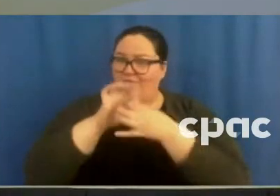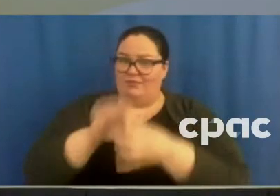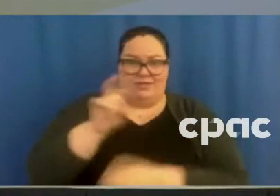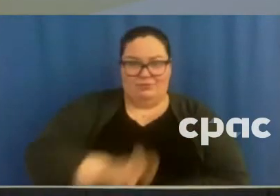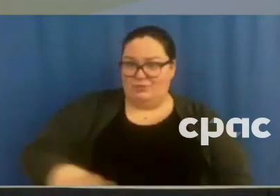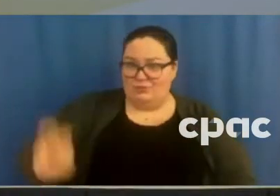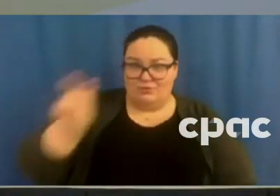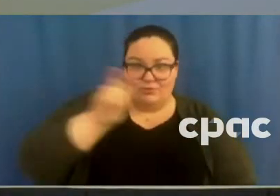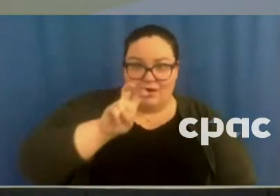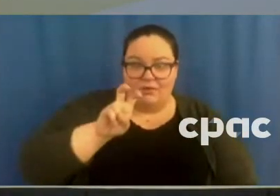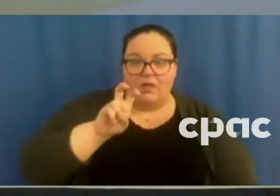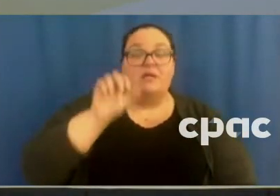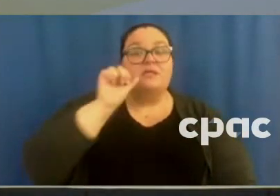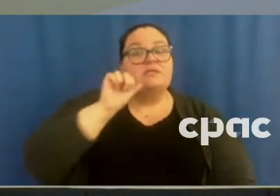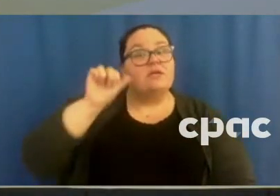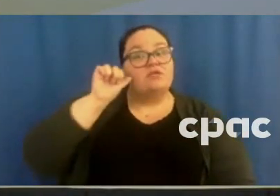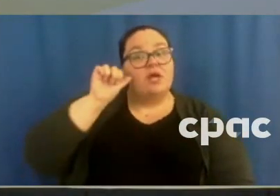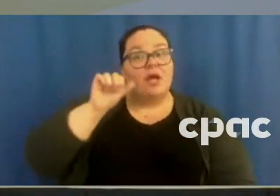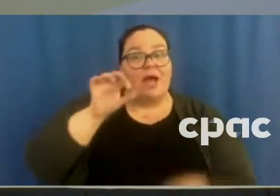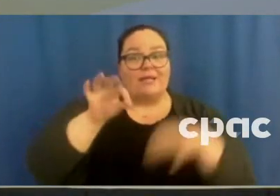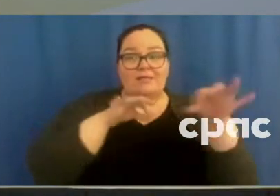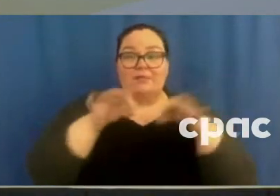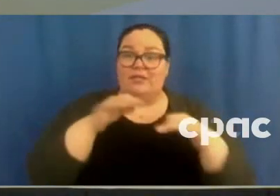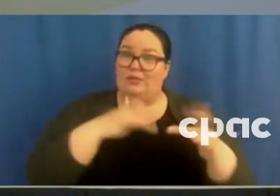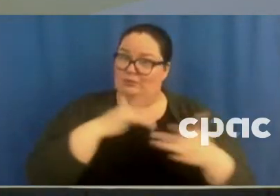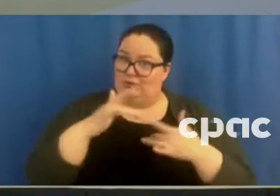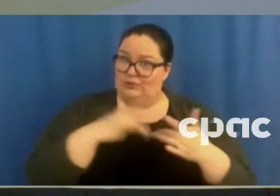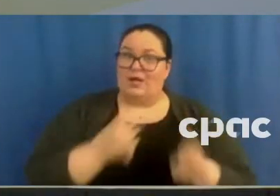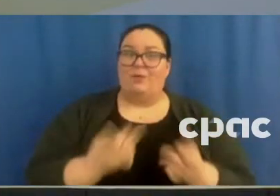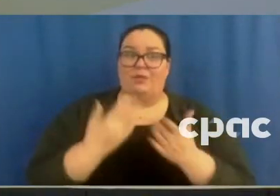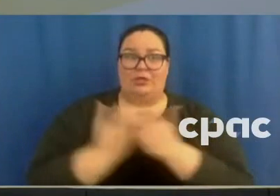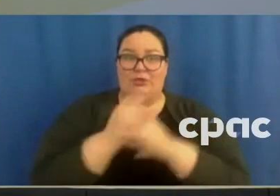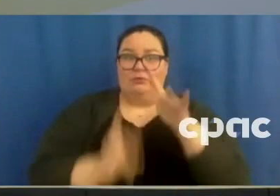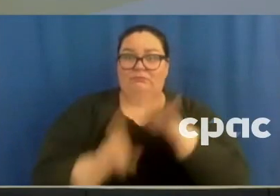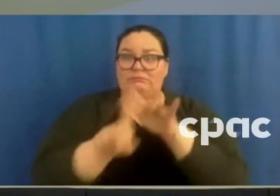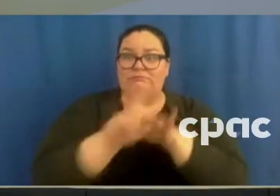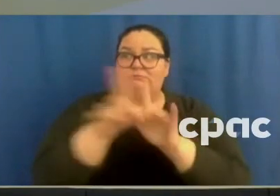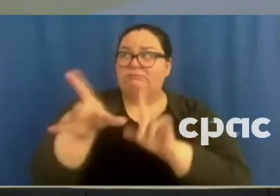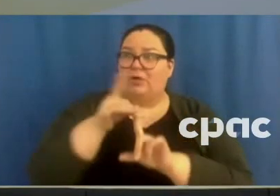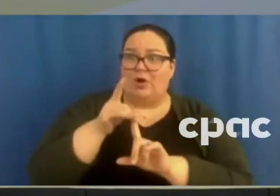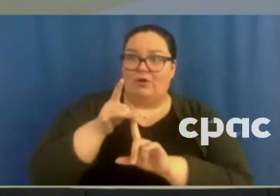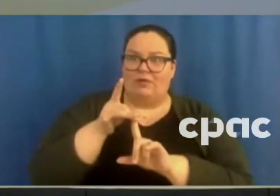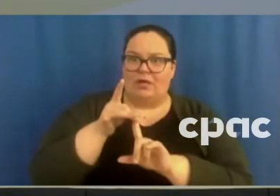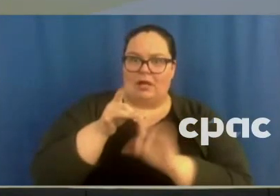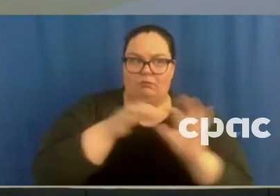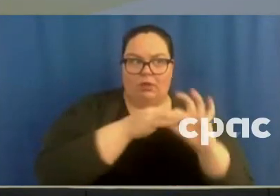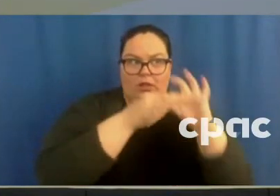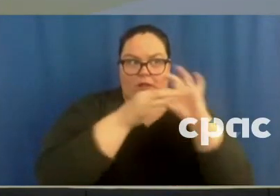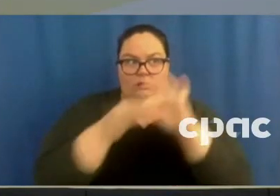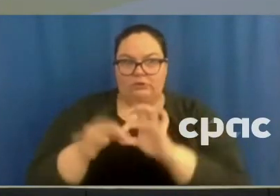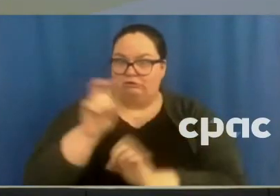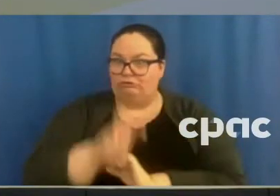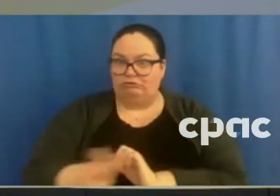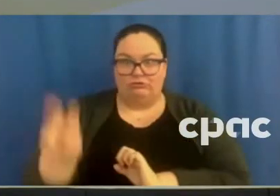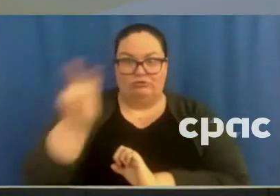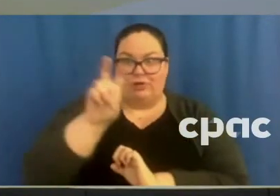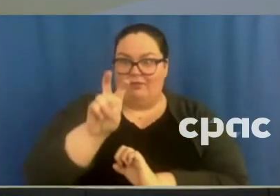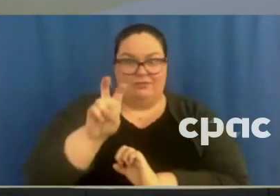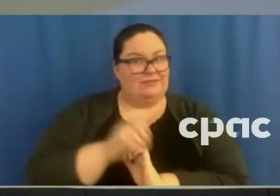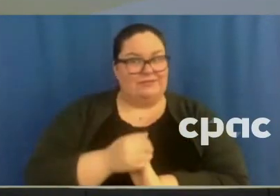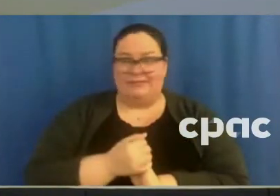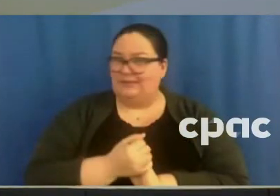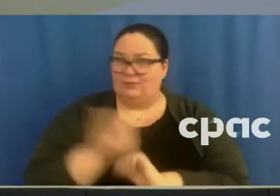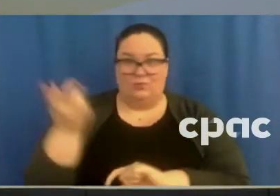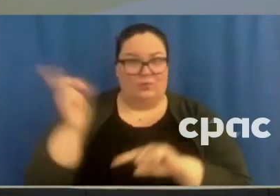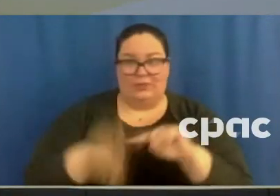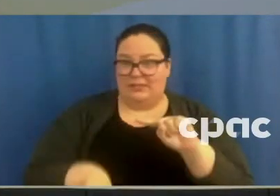of new cases in P.E.I. and the fact to date we cannot link this outbreak to travel outside of P.E.I.